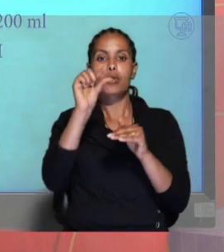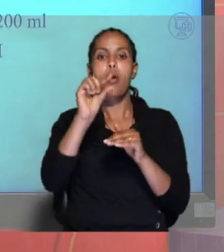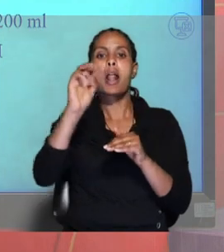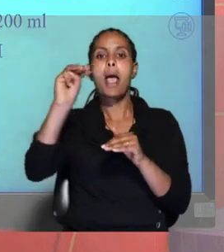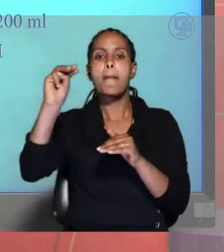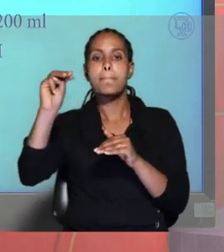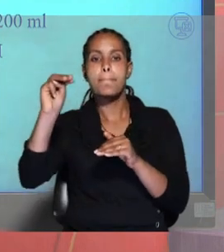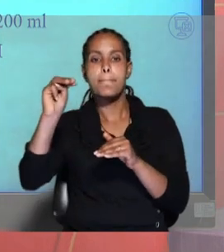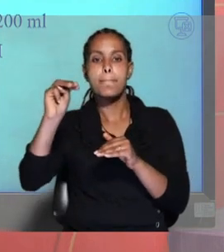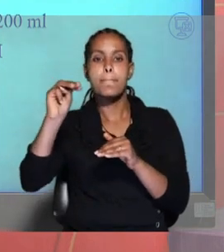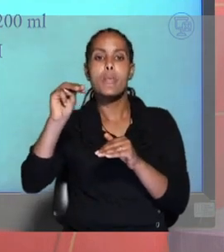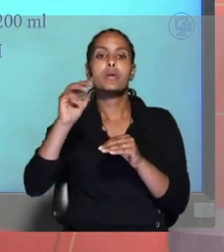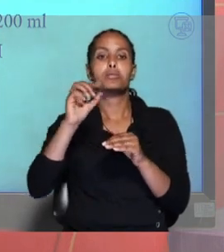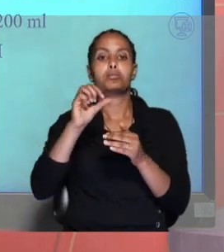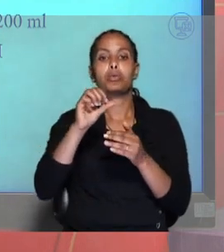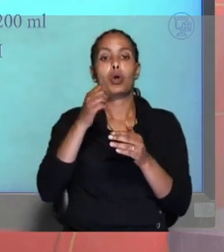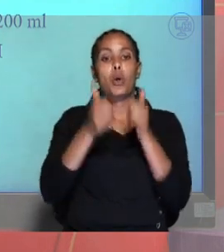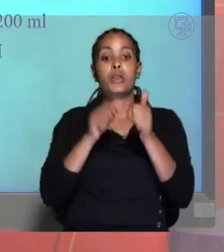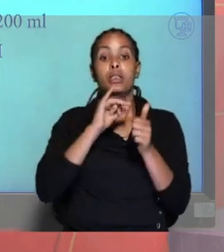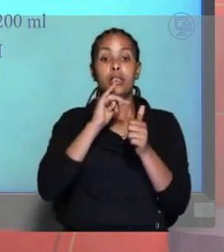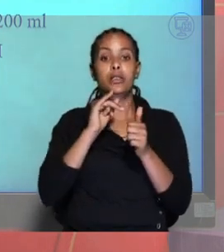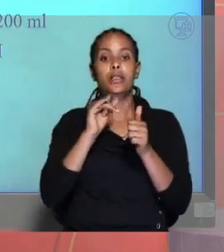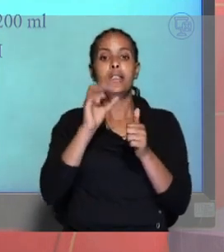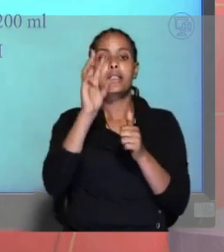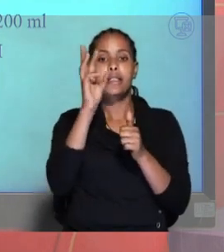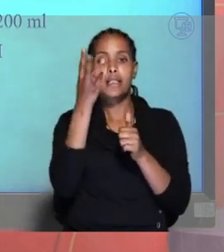m is mass of the solute, which is